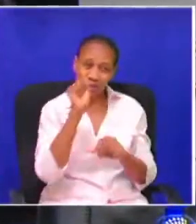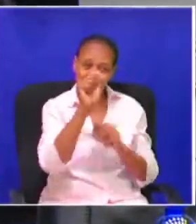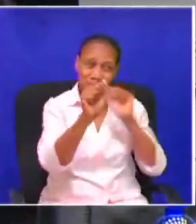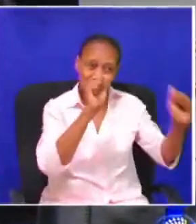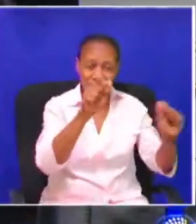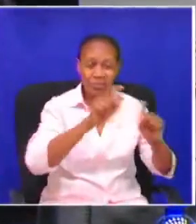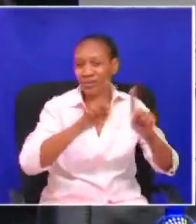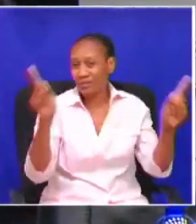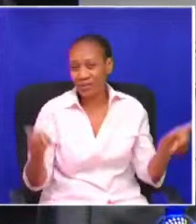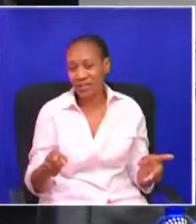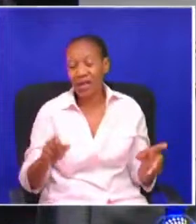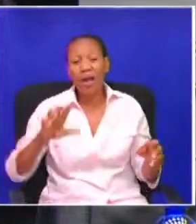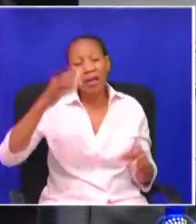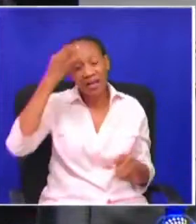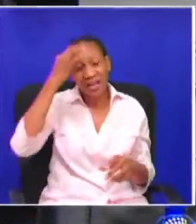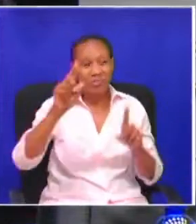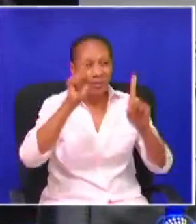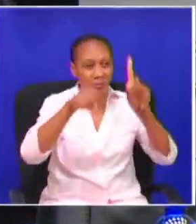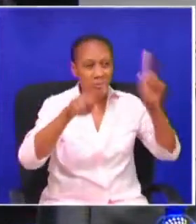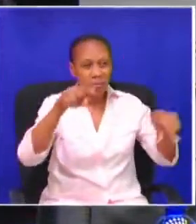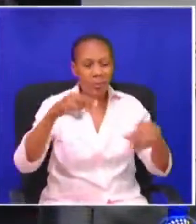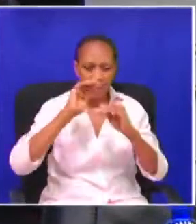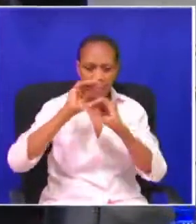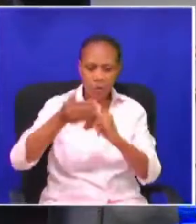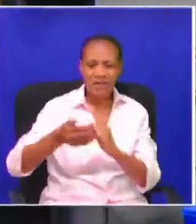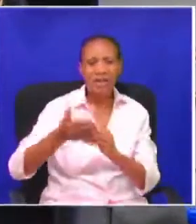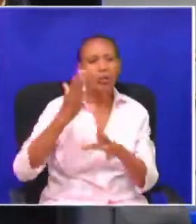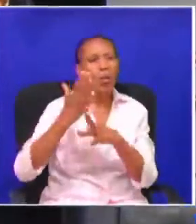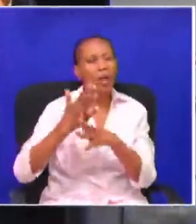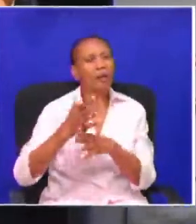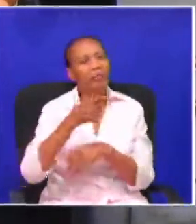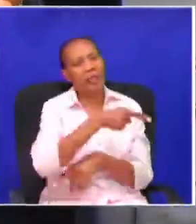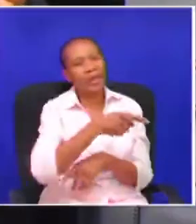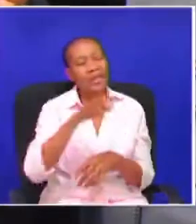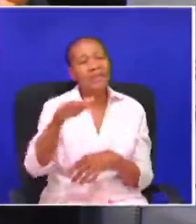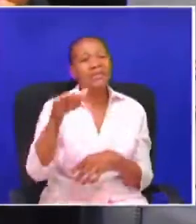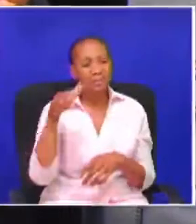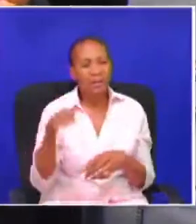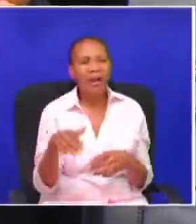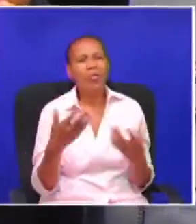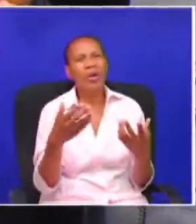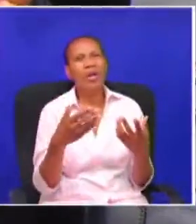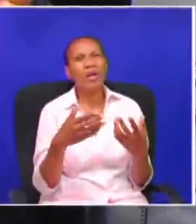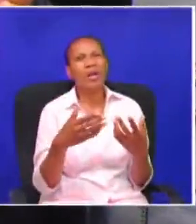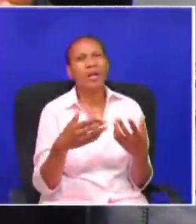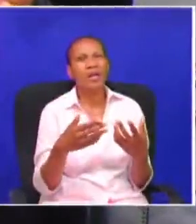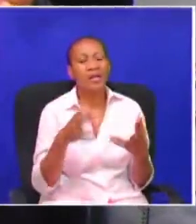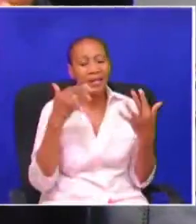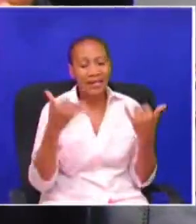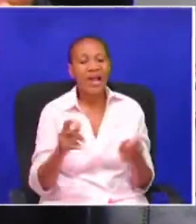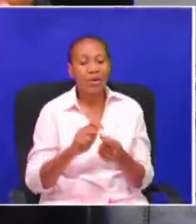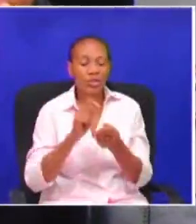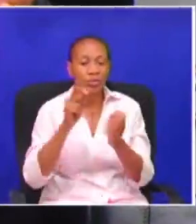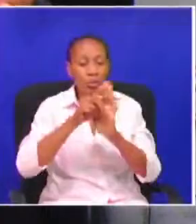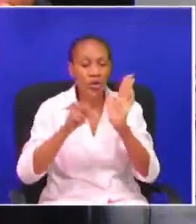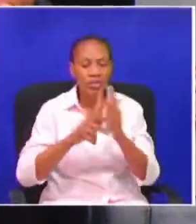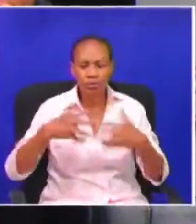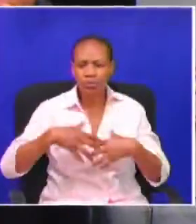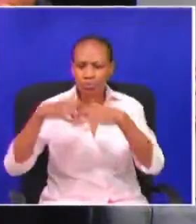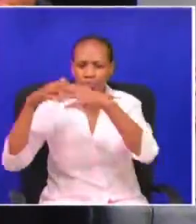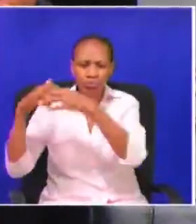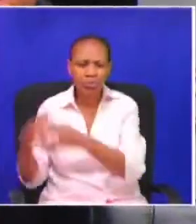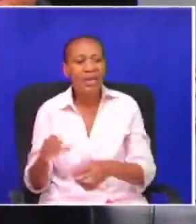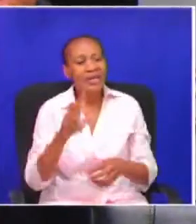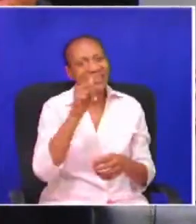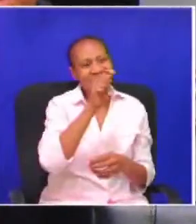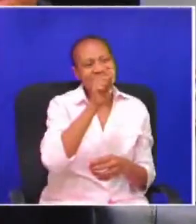the African continent, governments defend their labor markets. Zimbabwe's indigenization policy is one example.